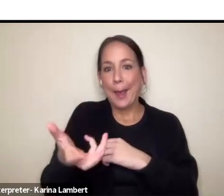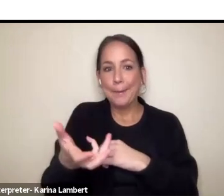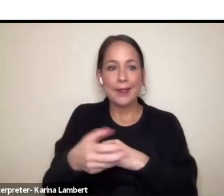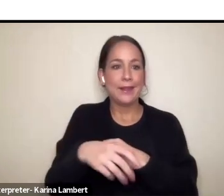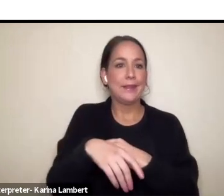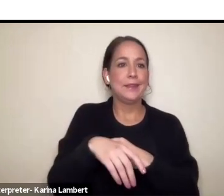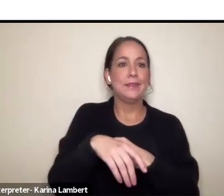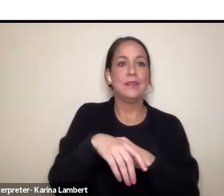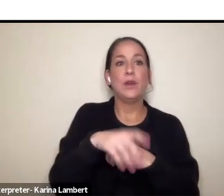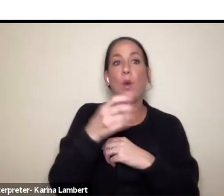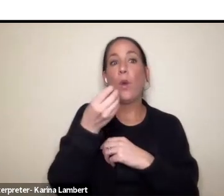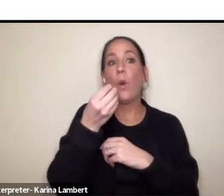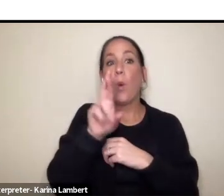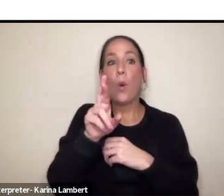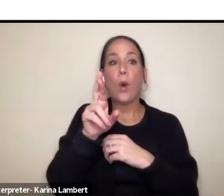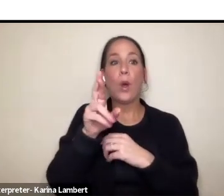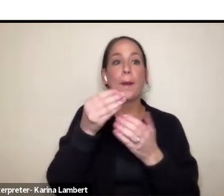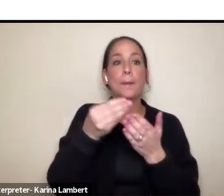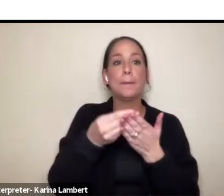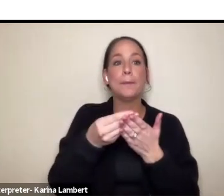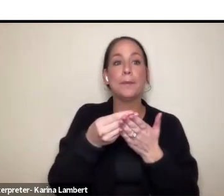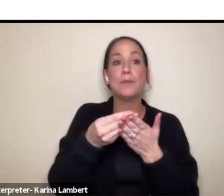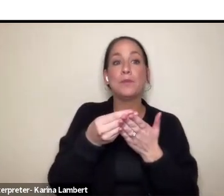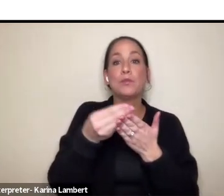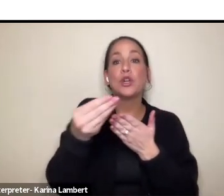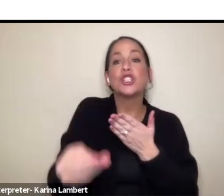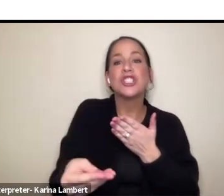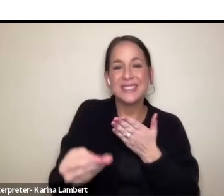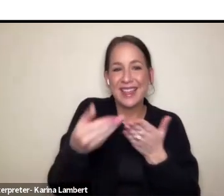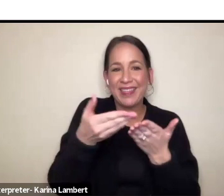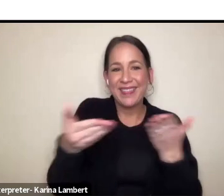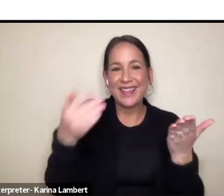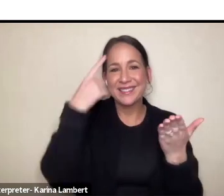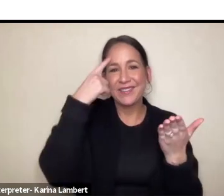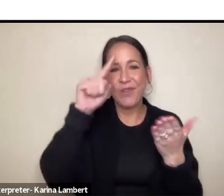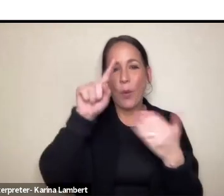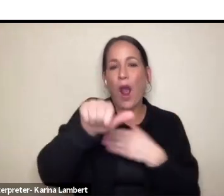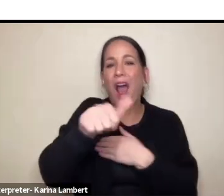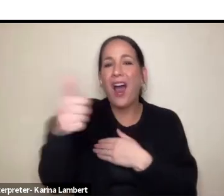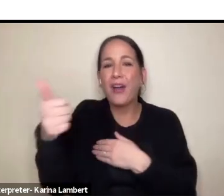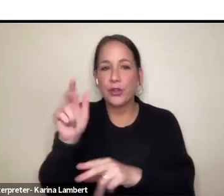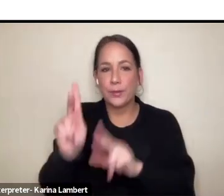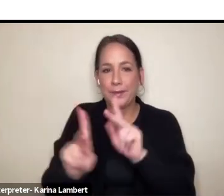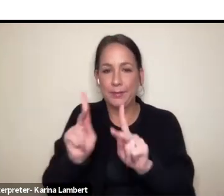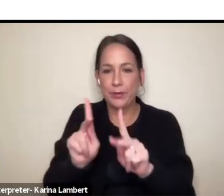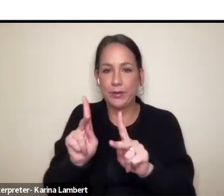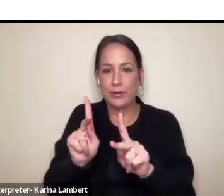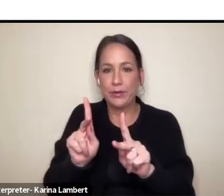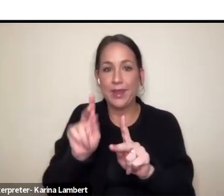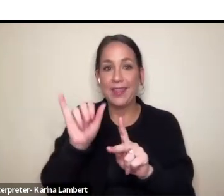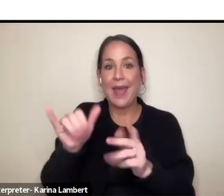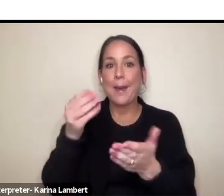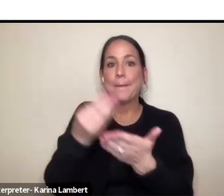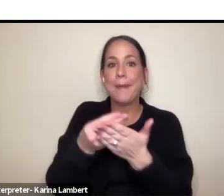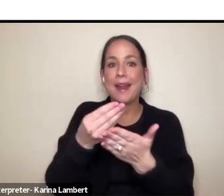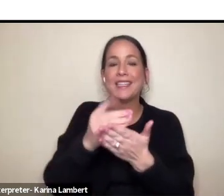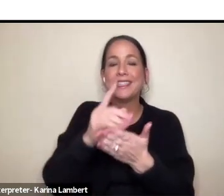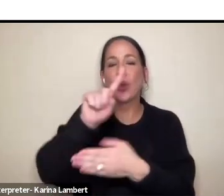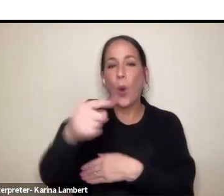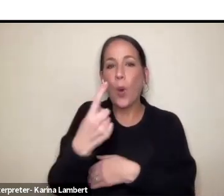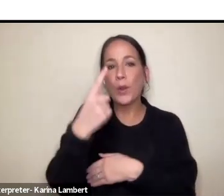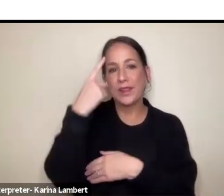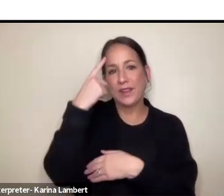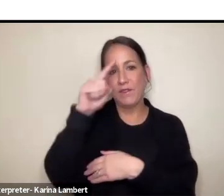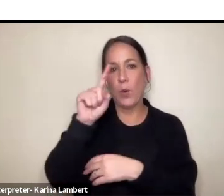people, because the ABLE account is intended for use only by the person with the disability, the beneficiary of that